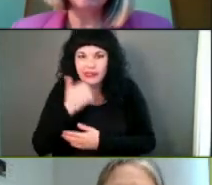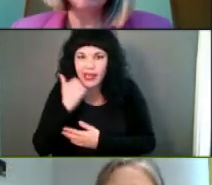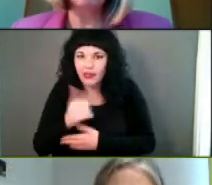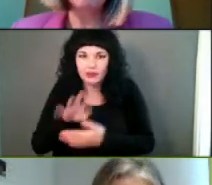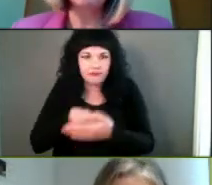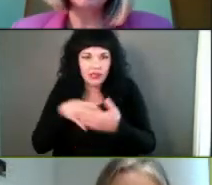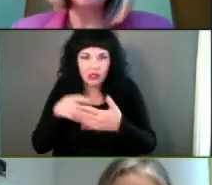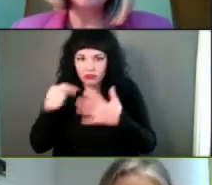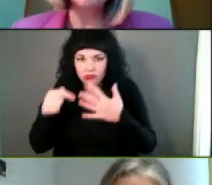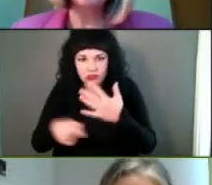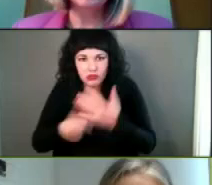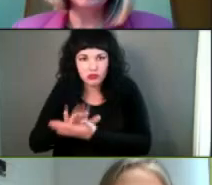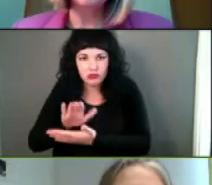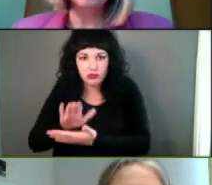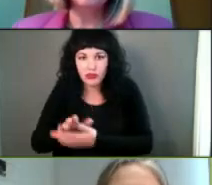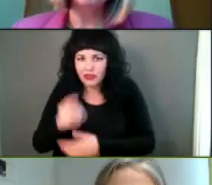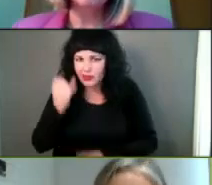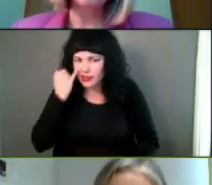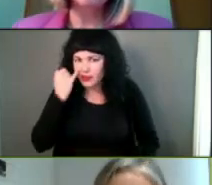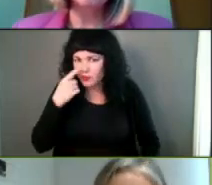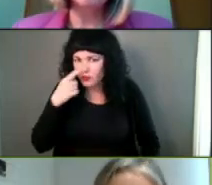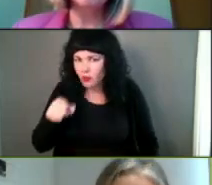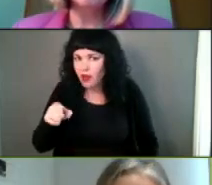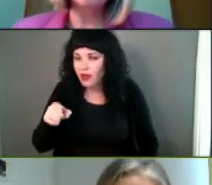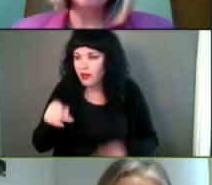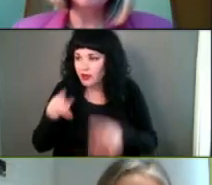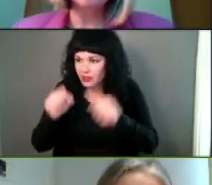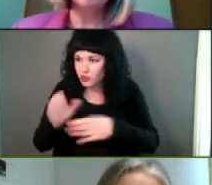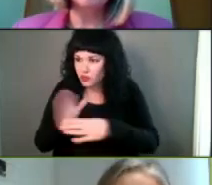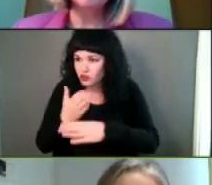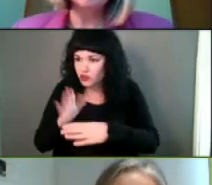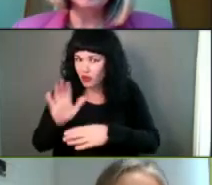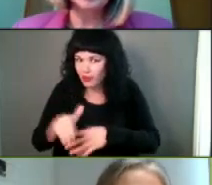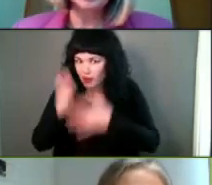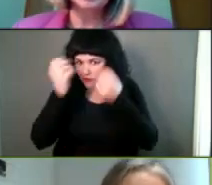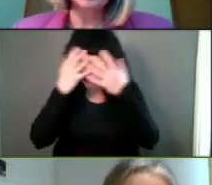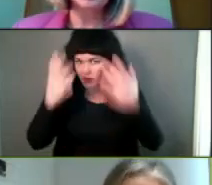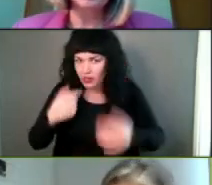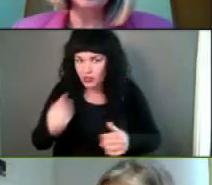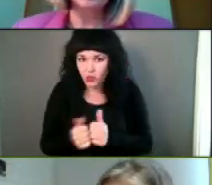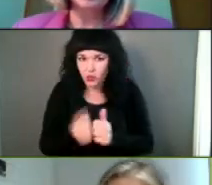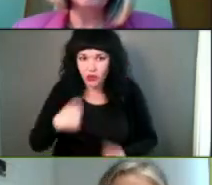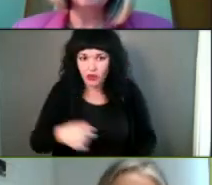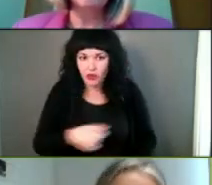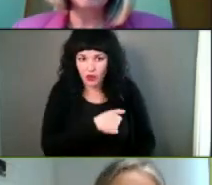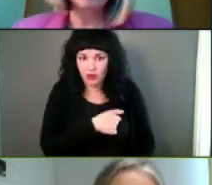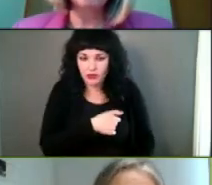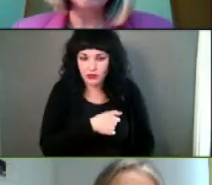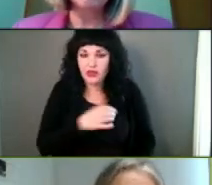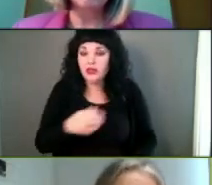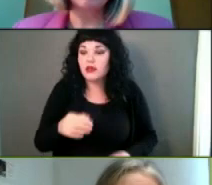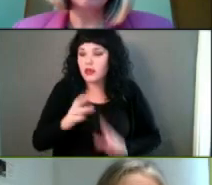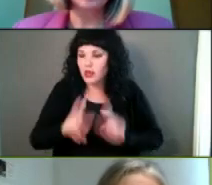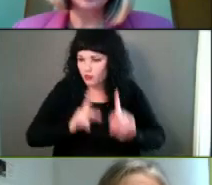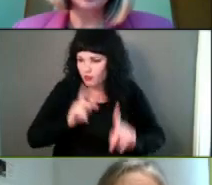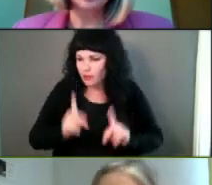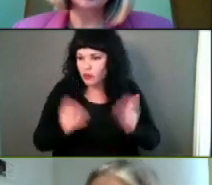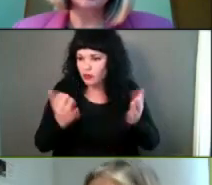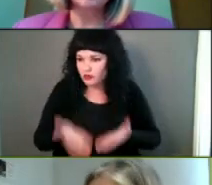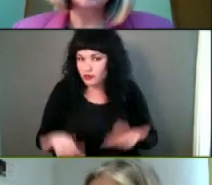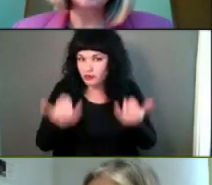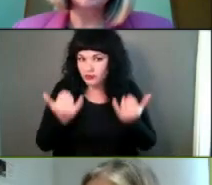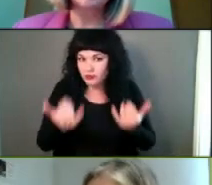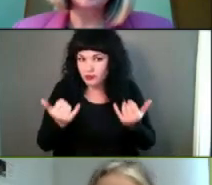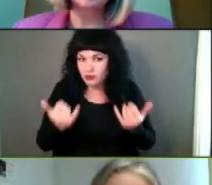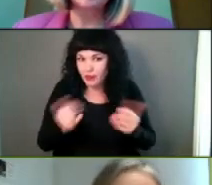providers, so that then we can share with the folks that are our audience today. And then and we'll